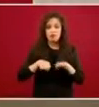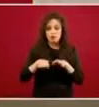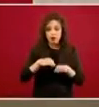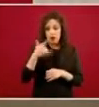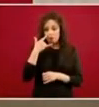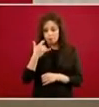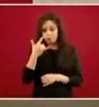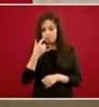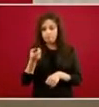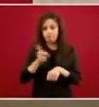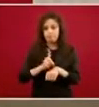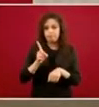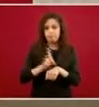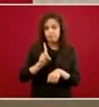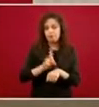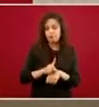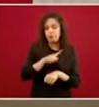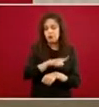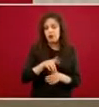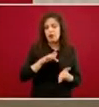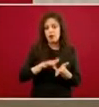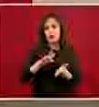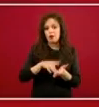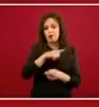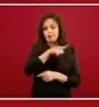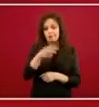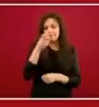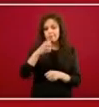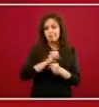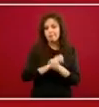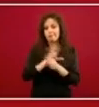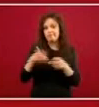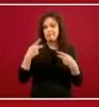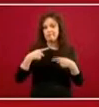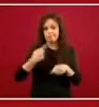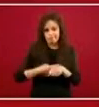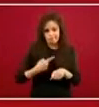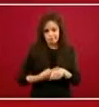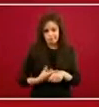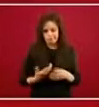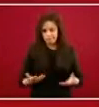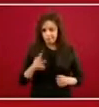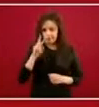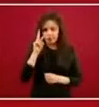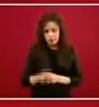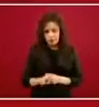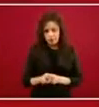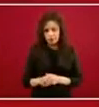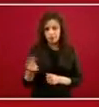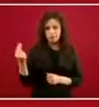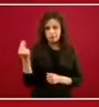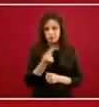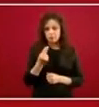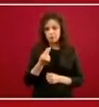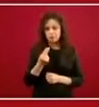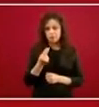they are at the front line of this battle against this pandemic.